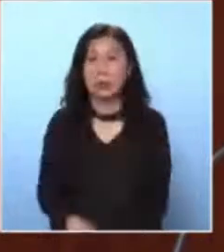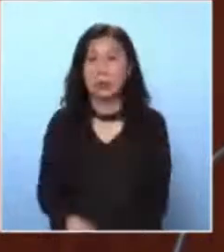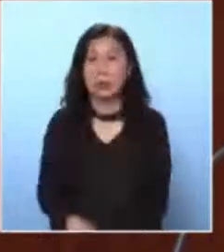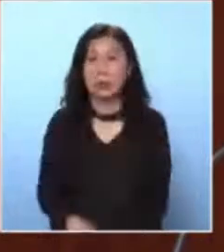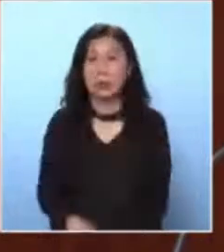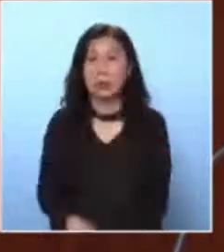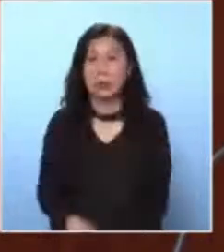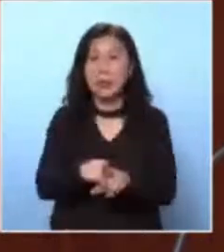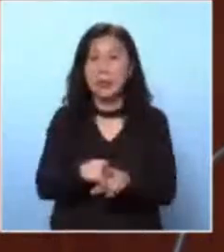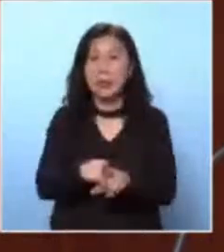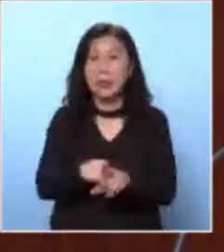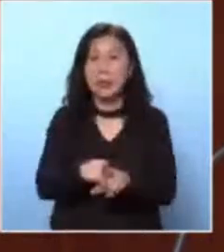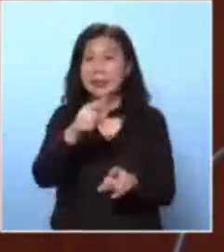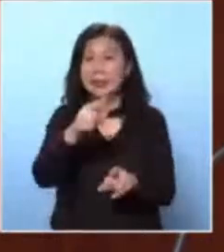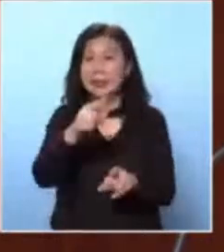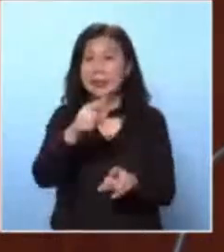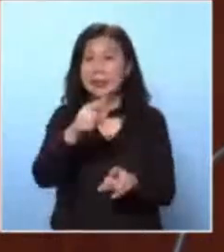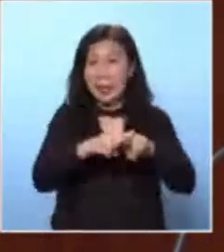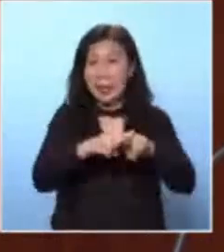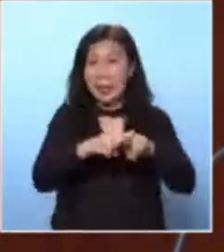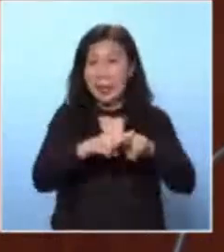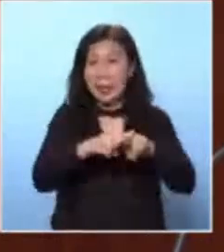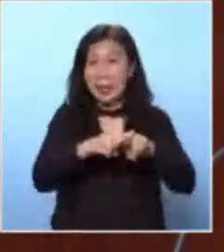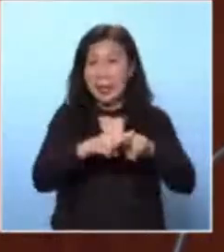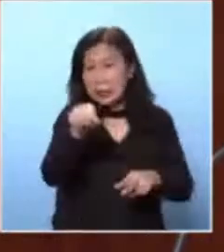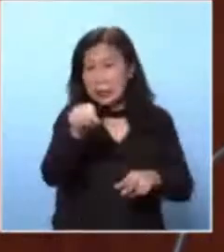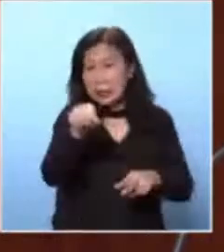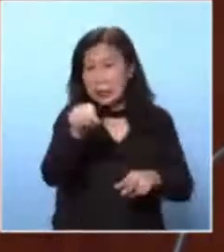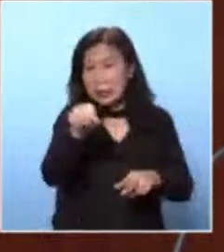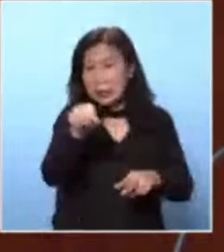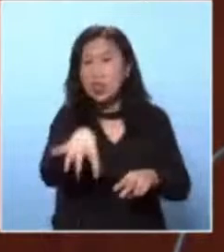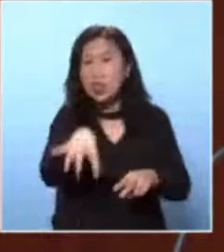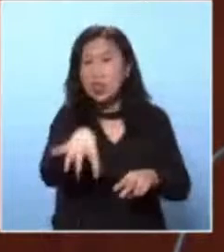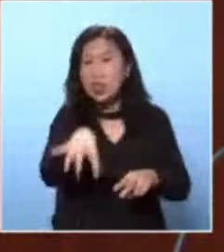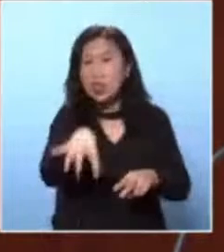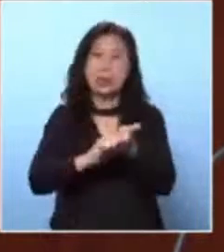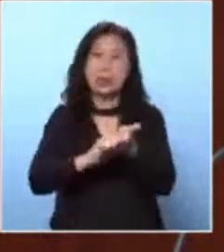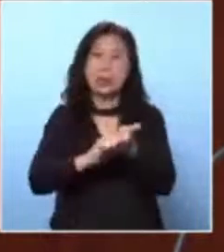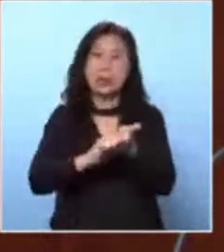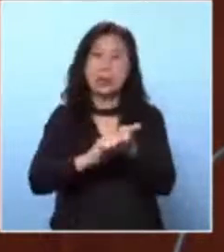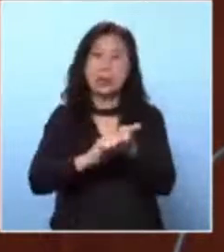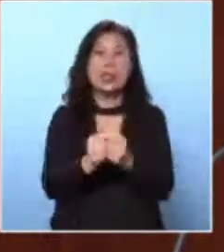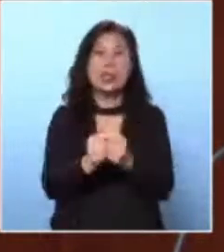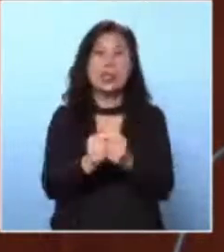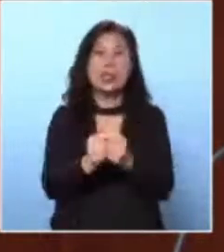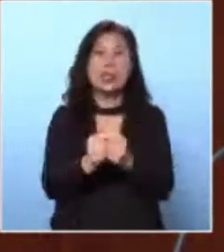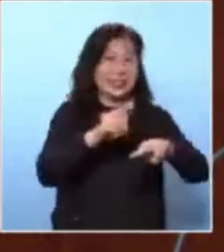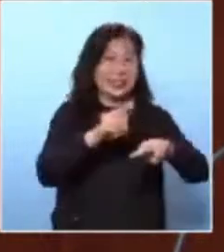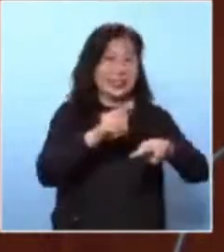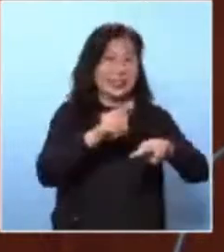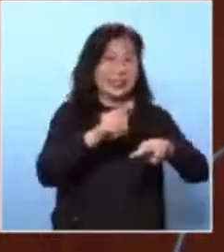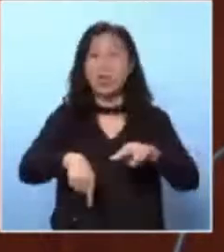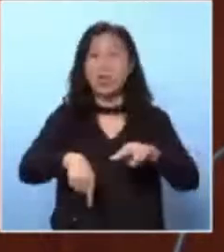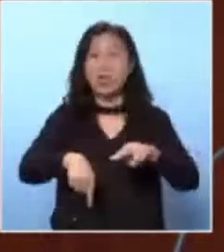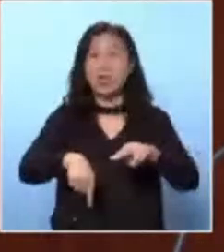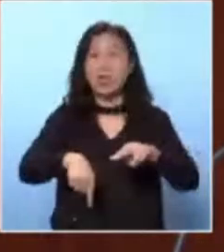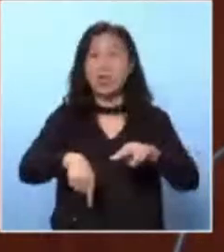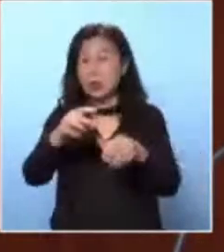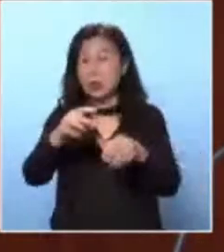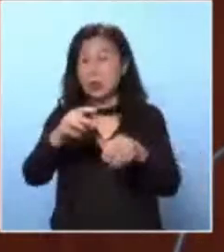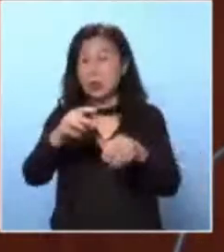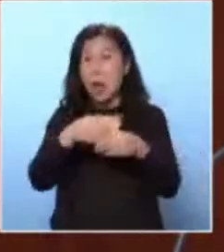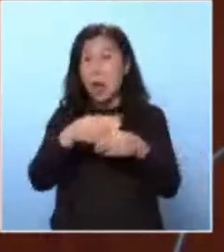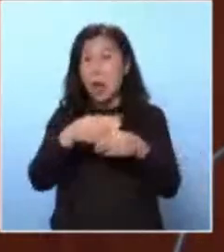healthcare services in the GBA. We will strategically procure healthcare services for the people of Hong Kong from suitable healthcare institutions in the